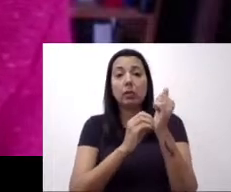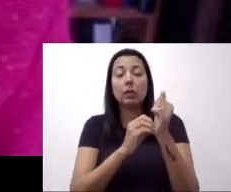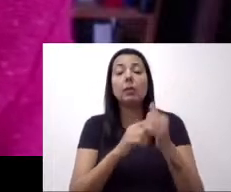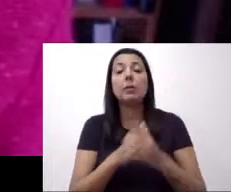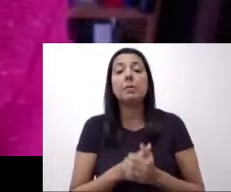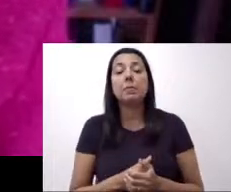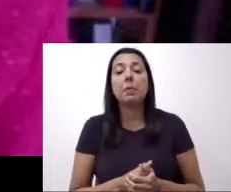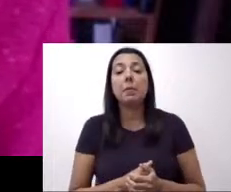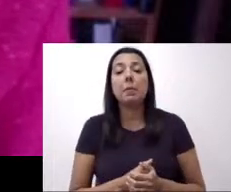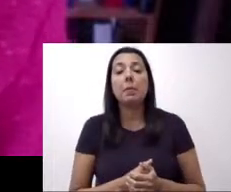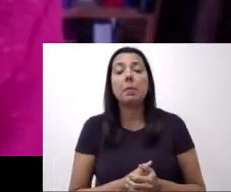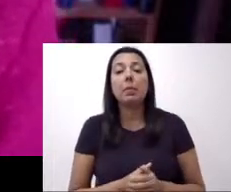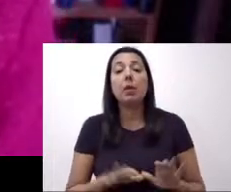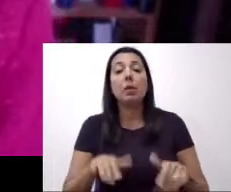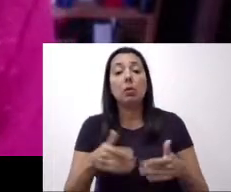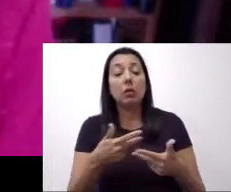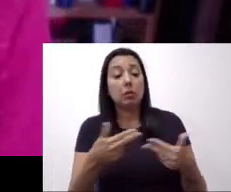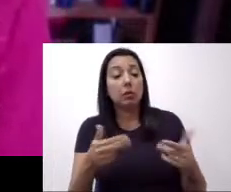coalitions,